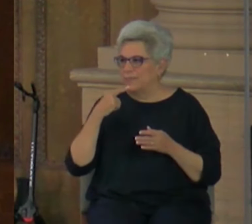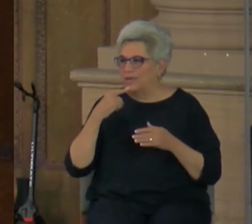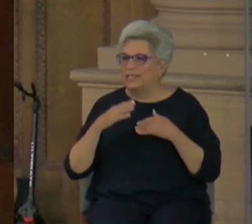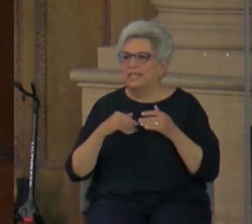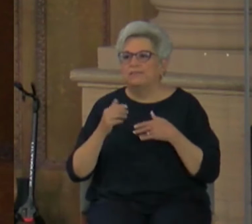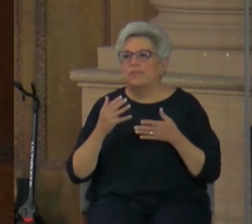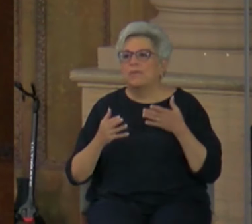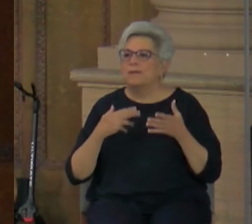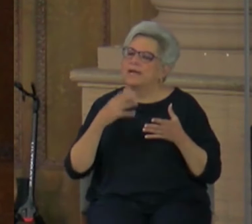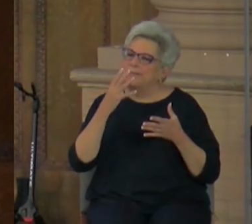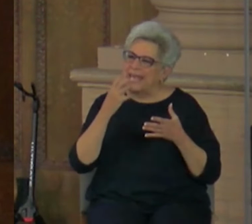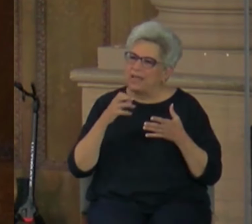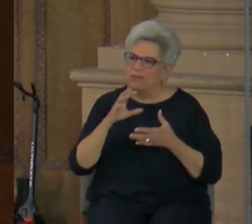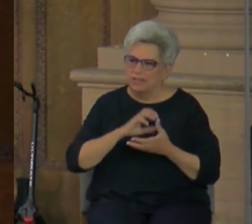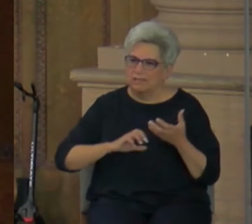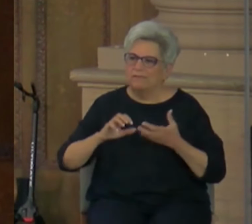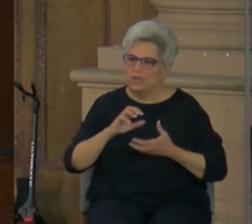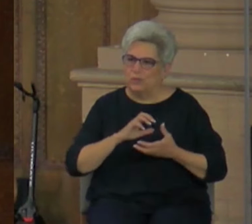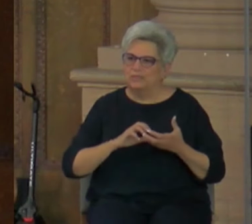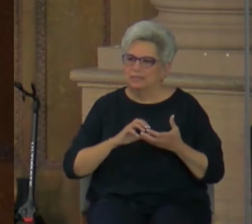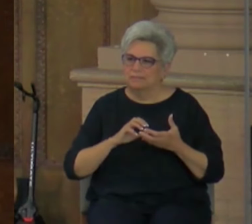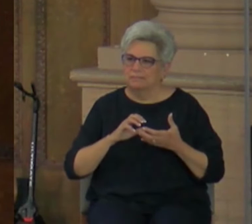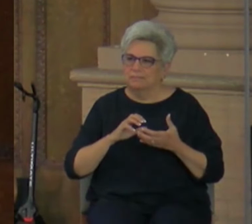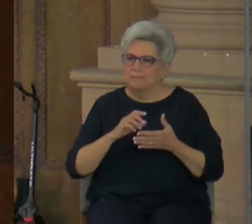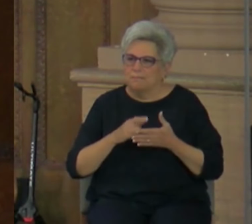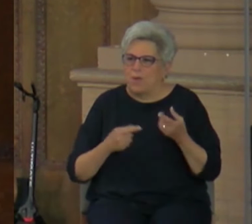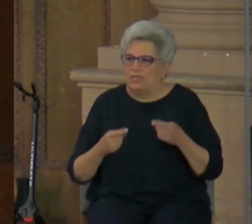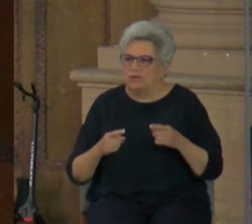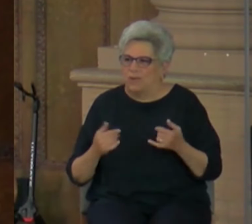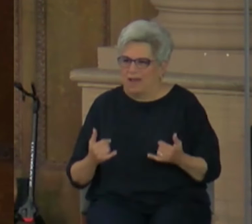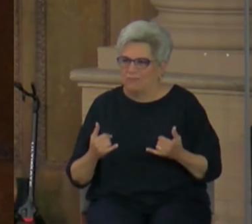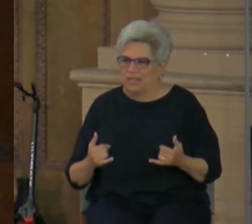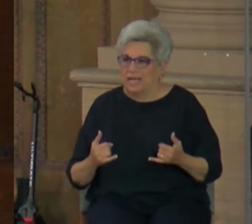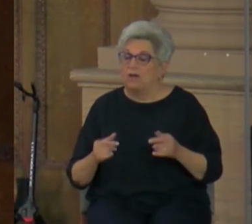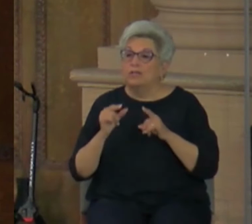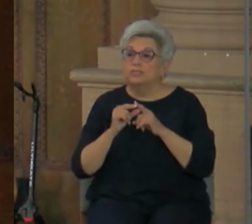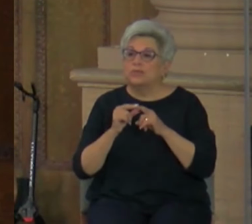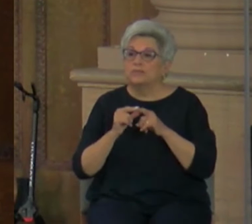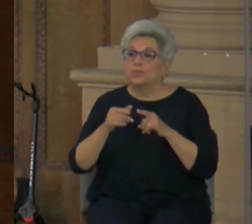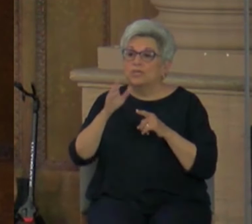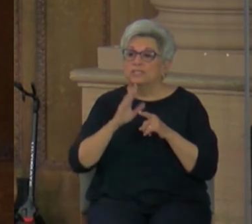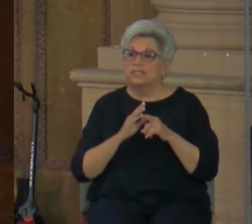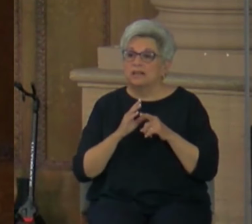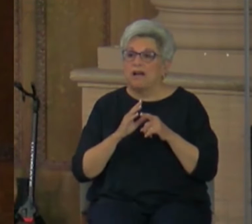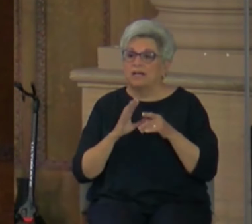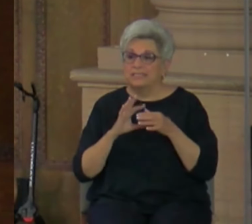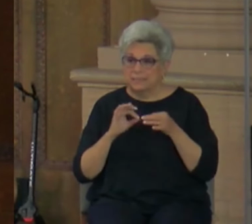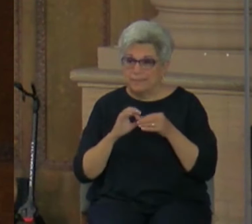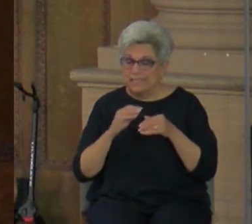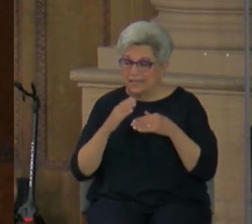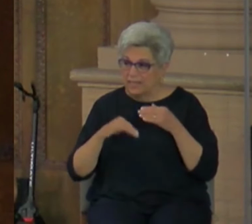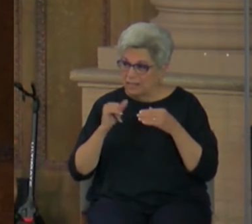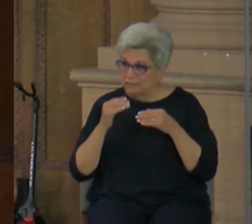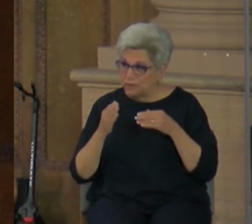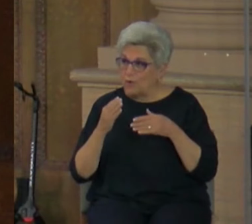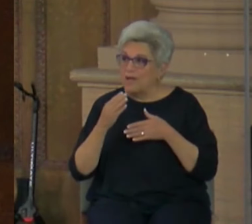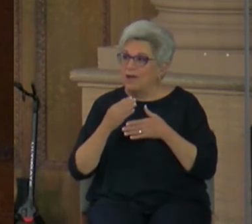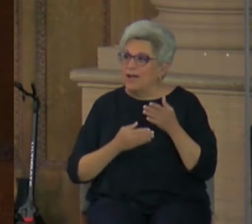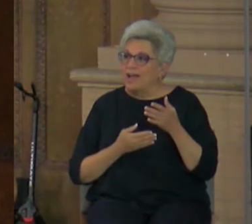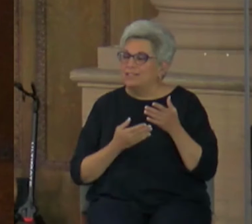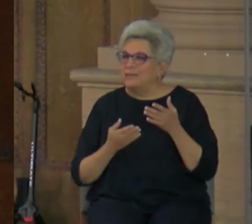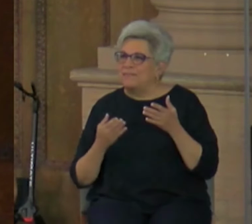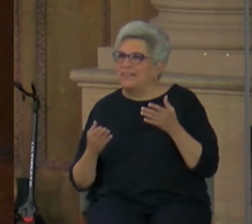angry and confused by his ways right now. And so these words that God speaks at the end of Job are some of the ingredients that God uses to mix